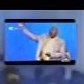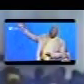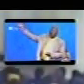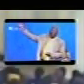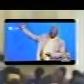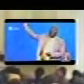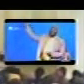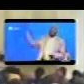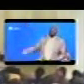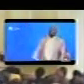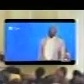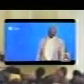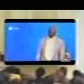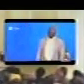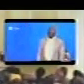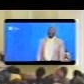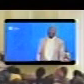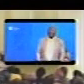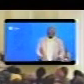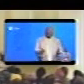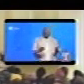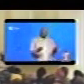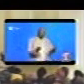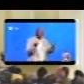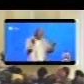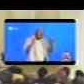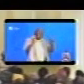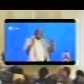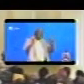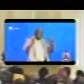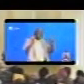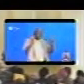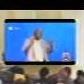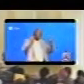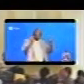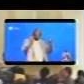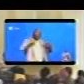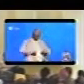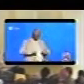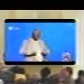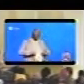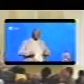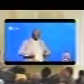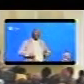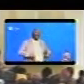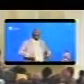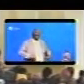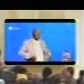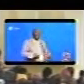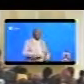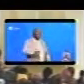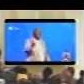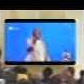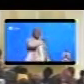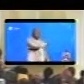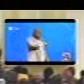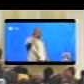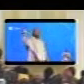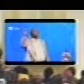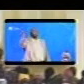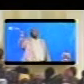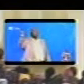word. Redemptive word. Blindness. When you hear that, it goes into your heart. Somebody has been blind.